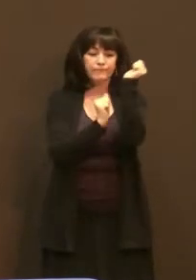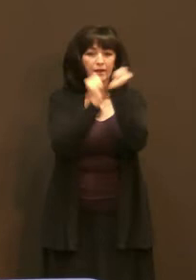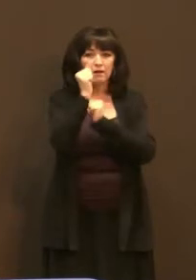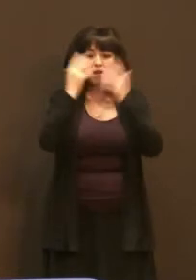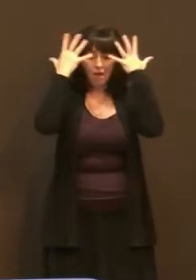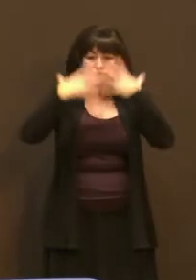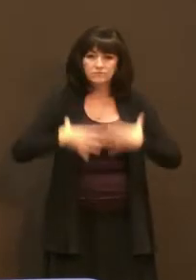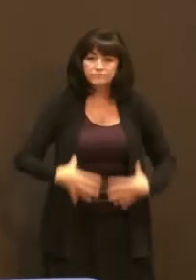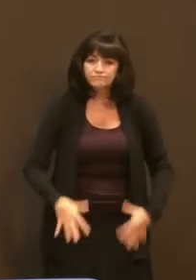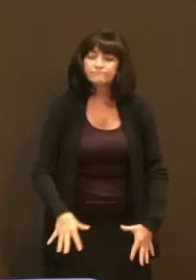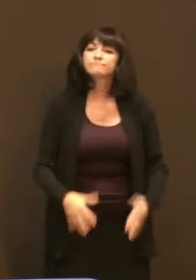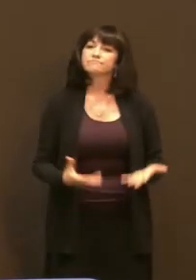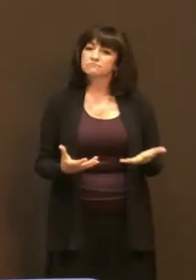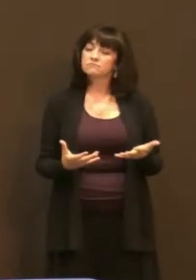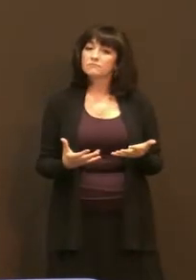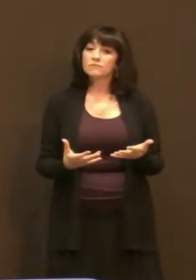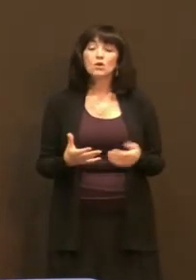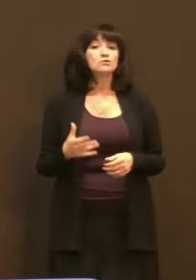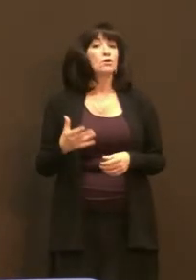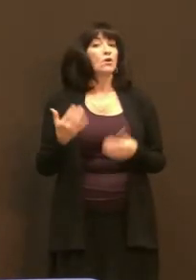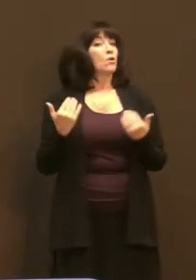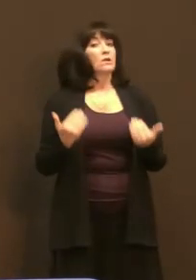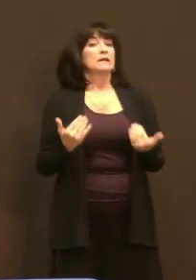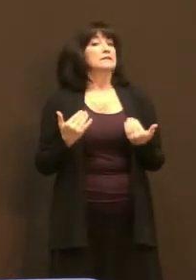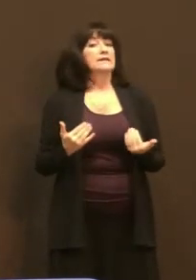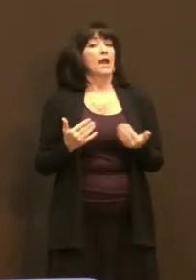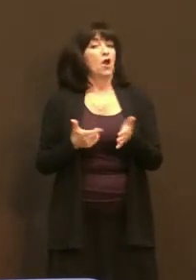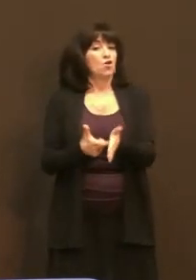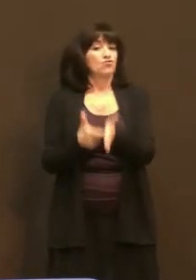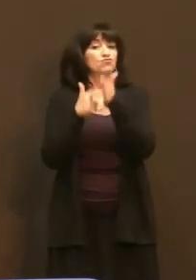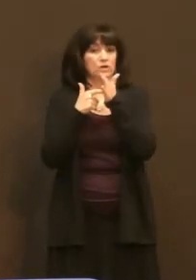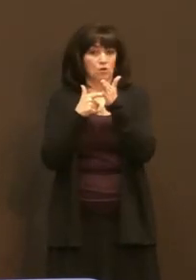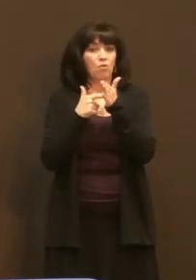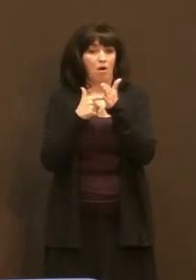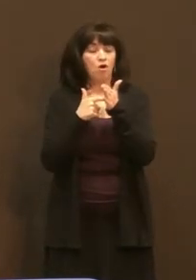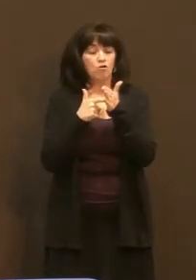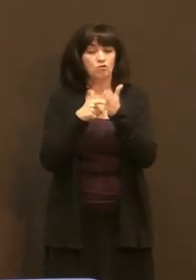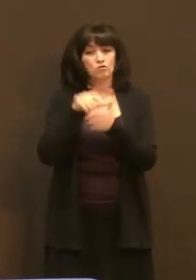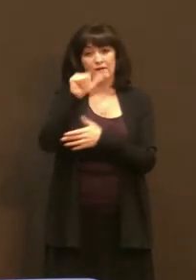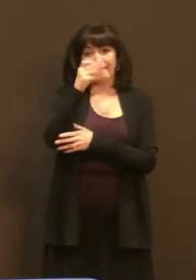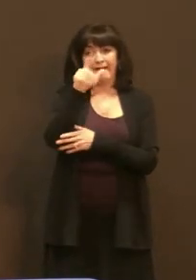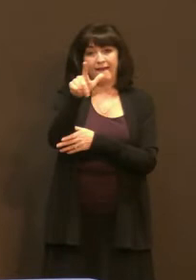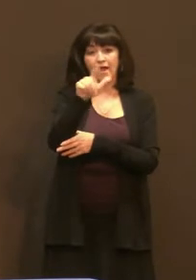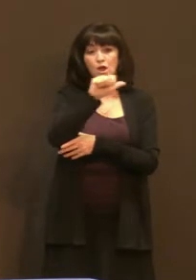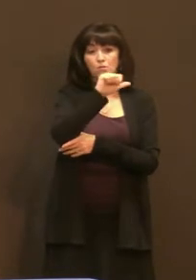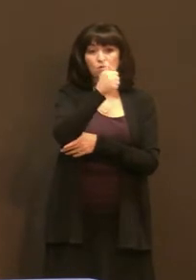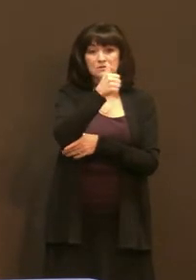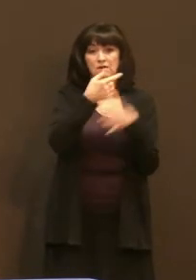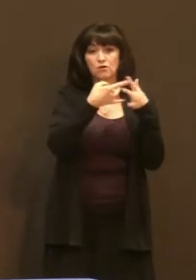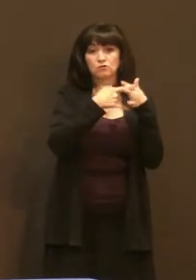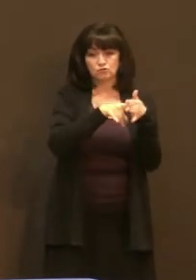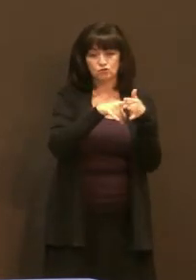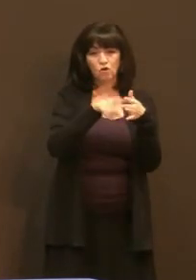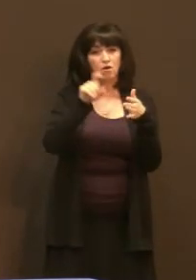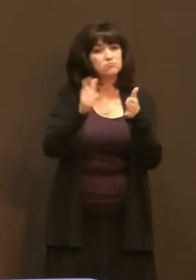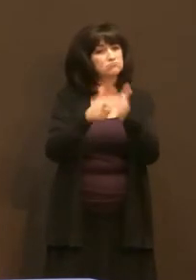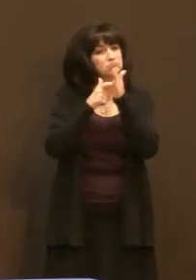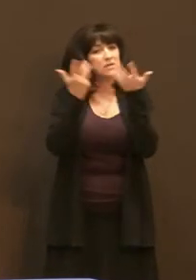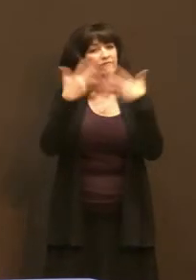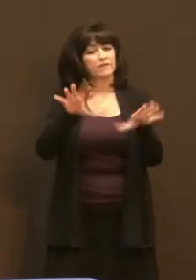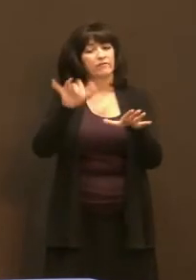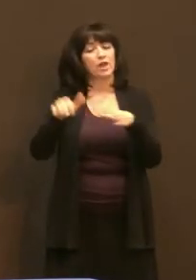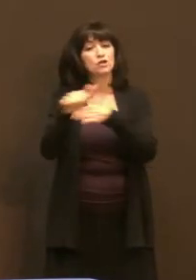must complete this training that was sent out to them on the 10th of April. It must be completed by April 20th. And we're also doing